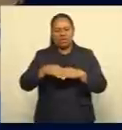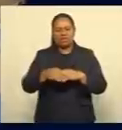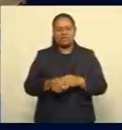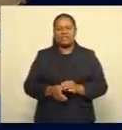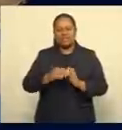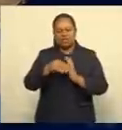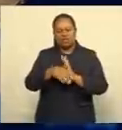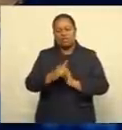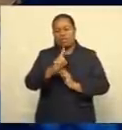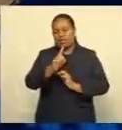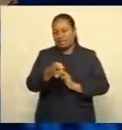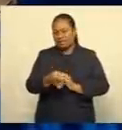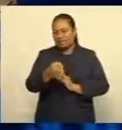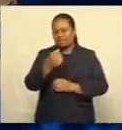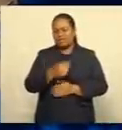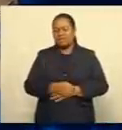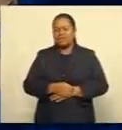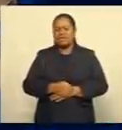at